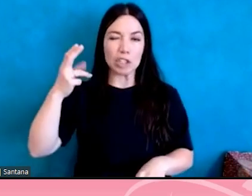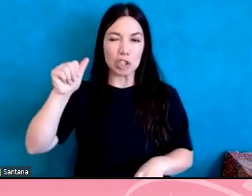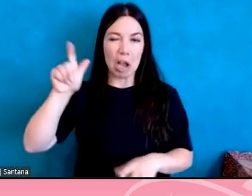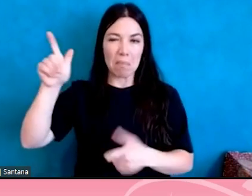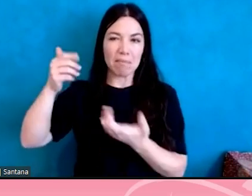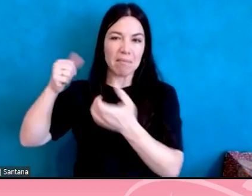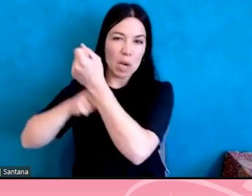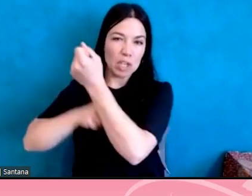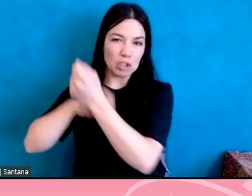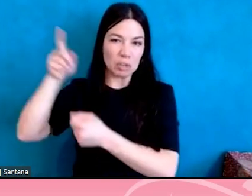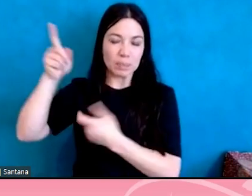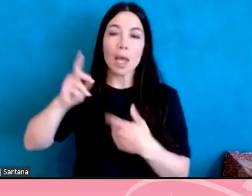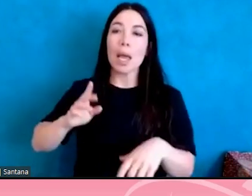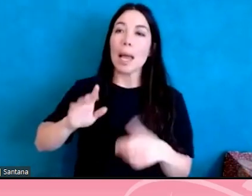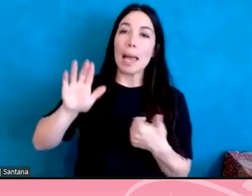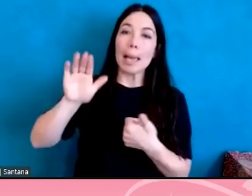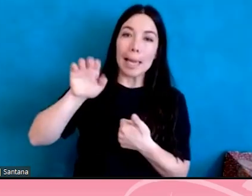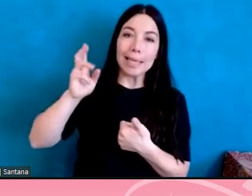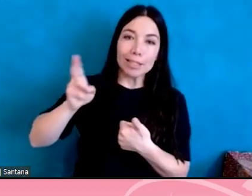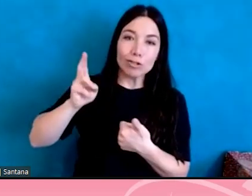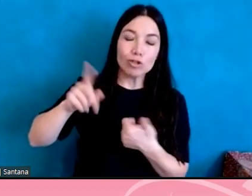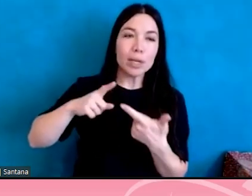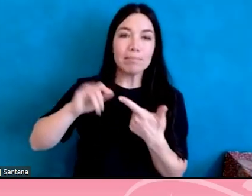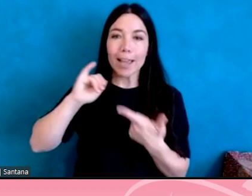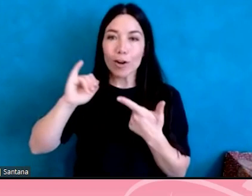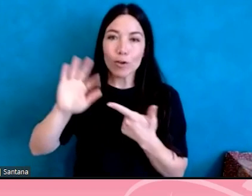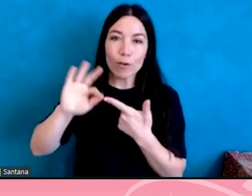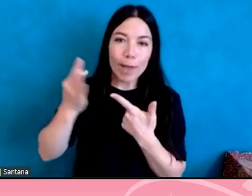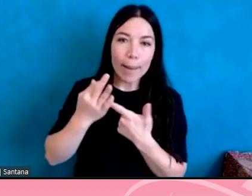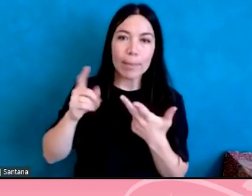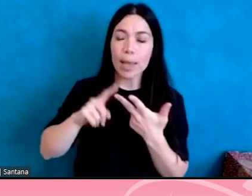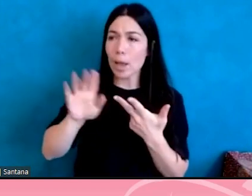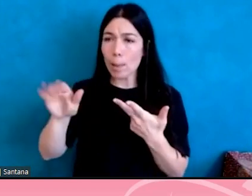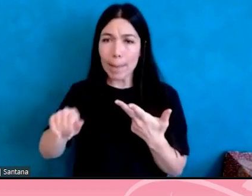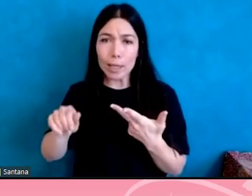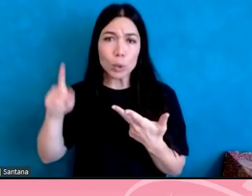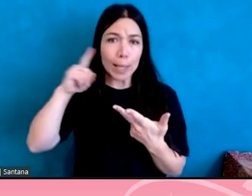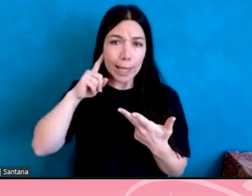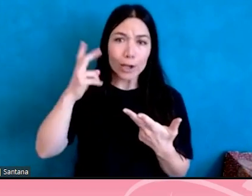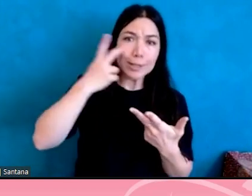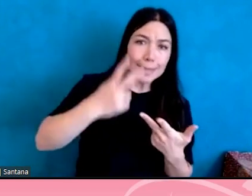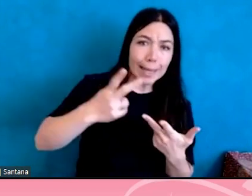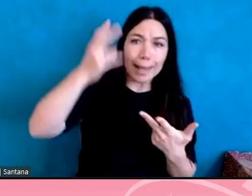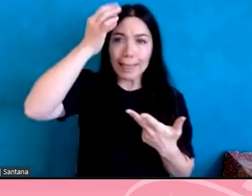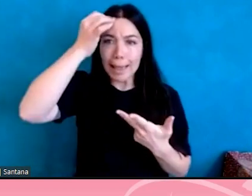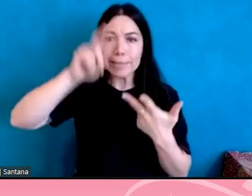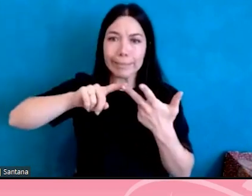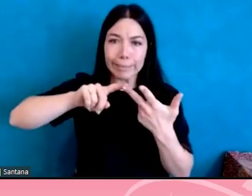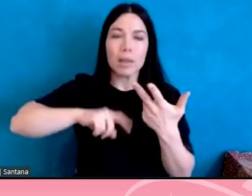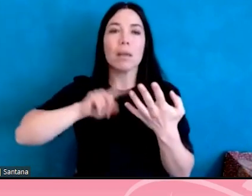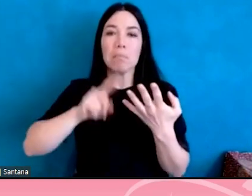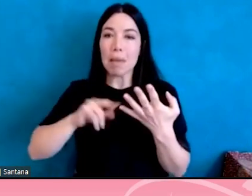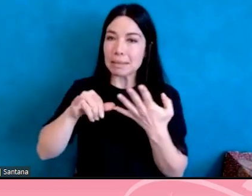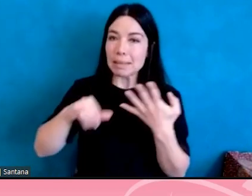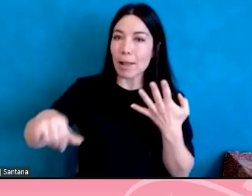the family, a review of their ability to hear, see, and think, then standardized and